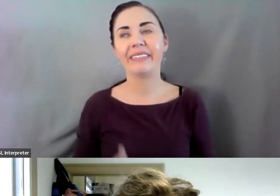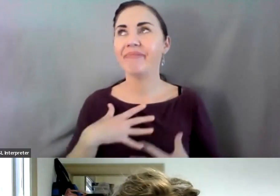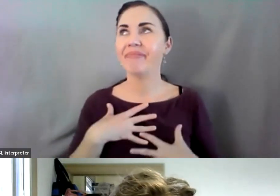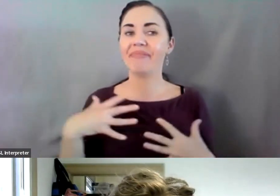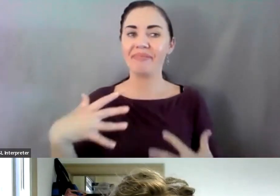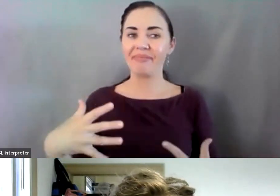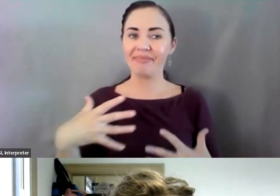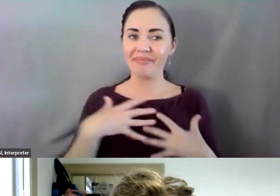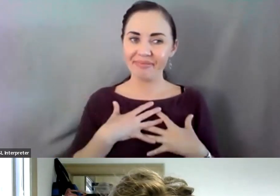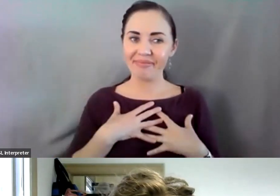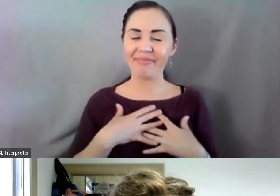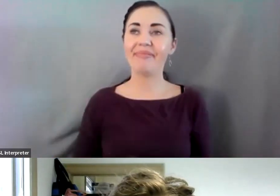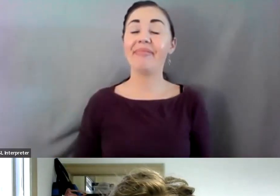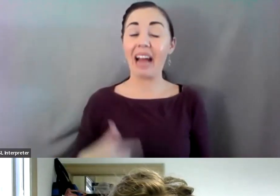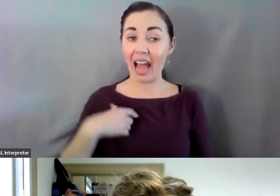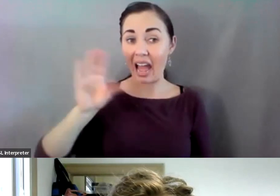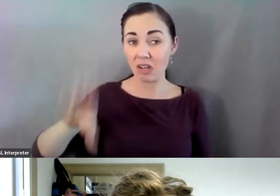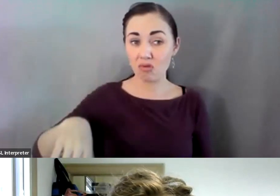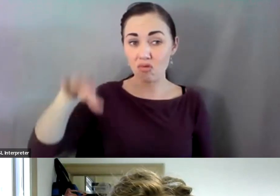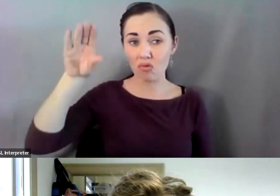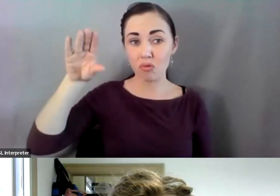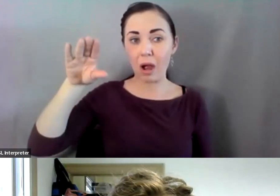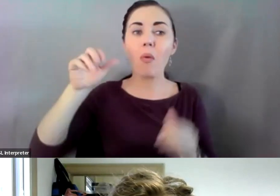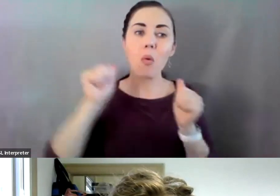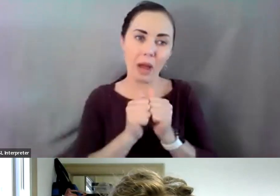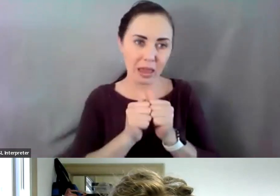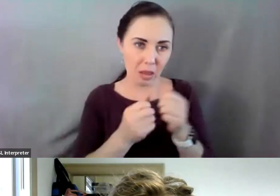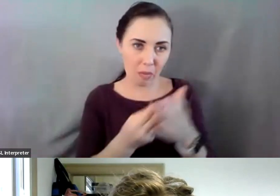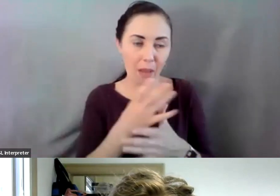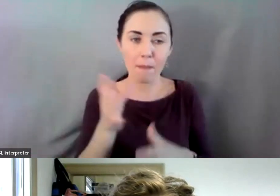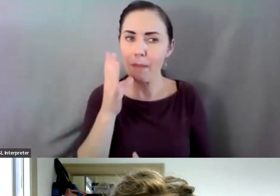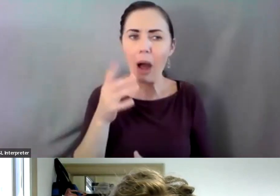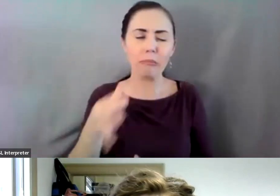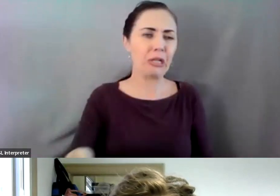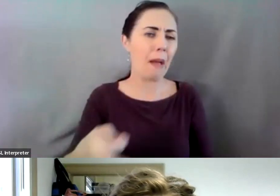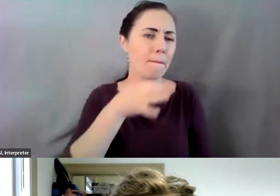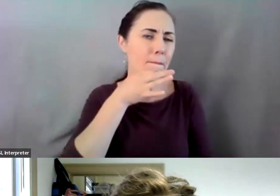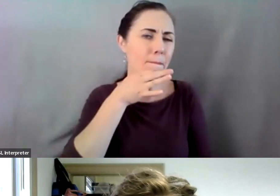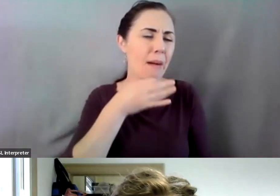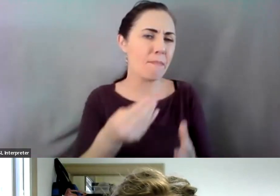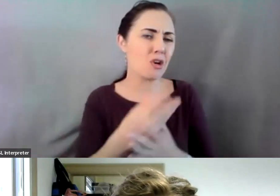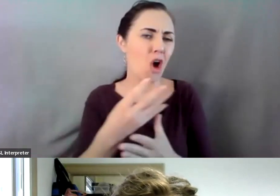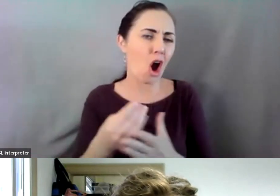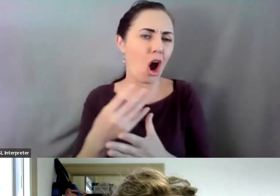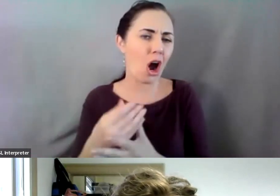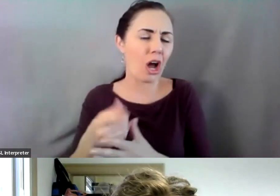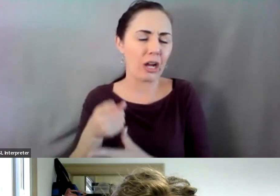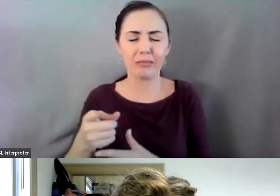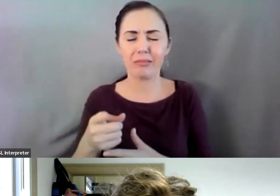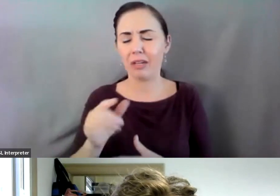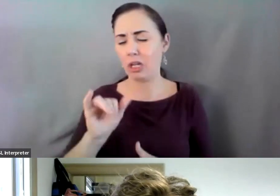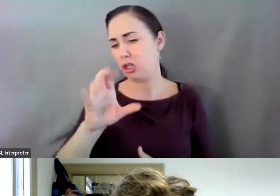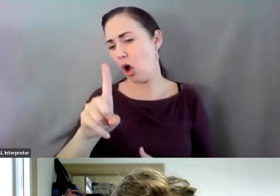So I grew up with plants. My mom was a master gardener, and so we always had plants growing in the yard,